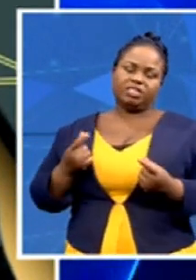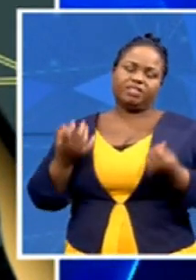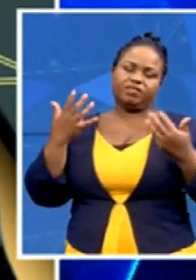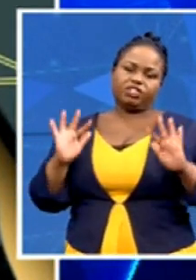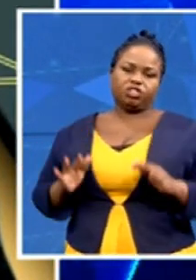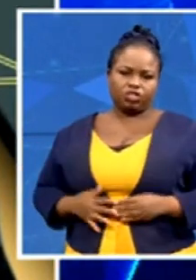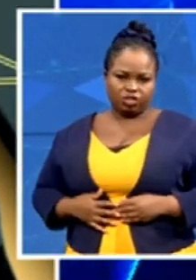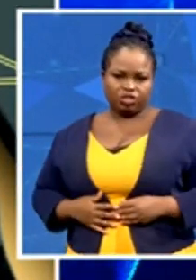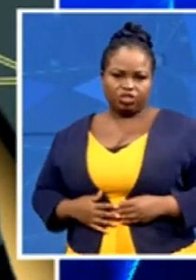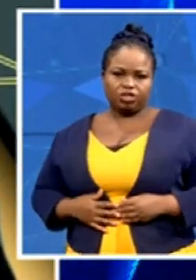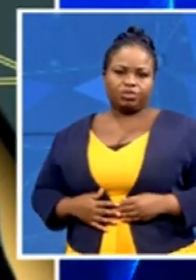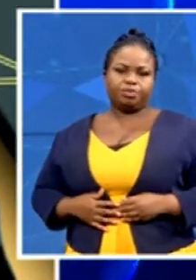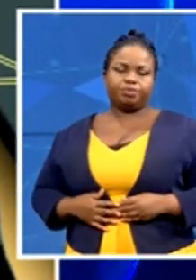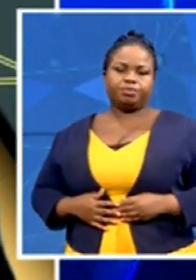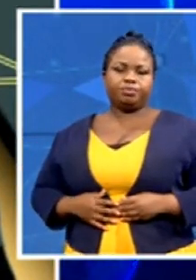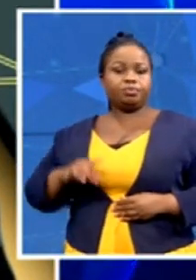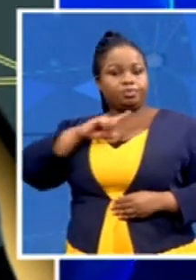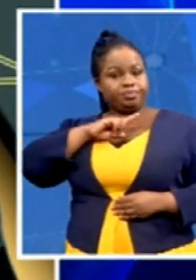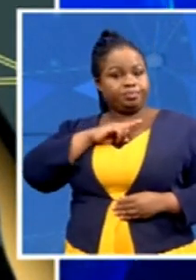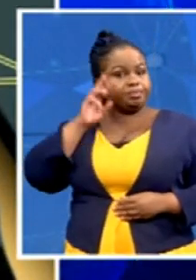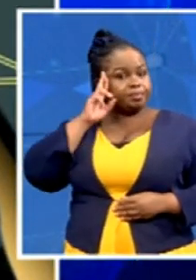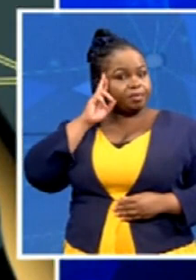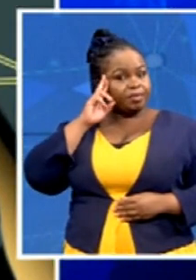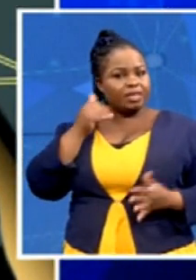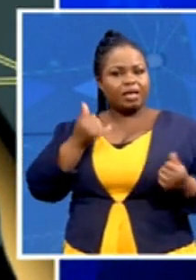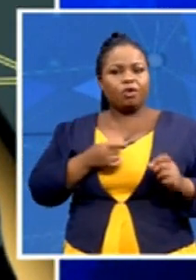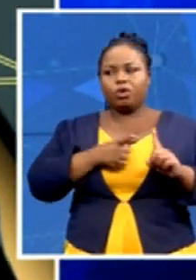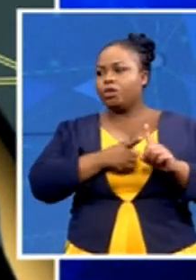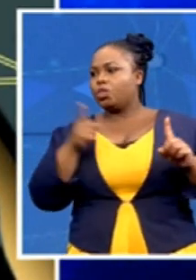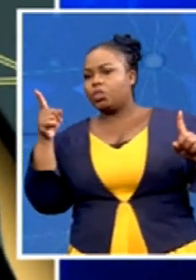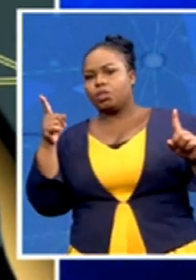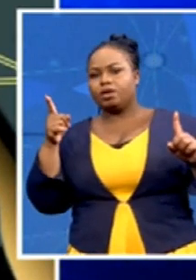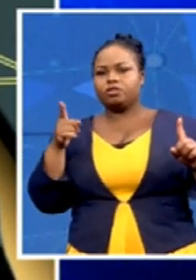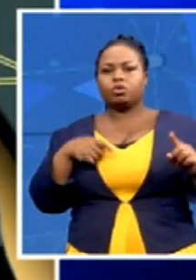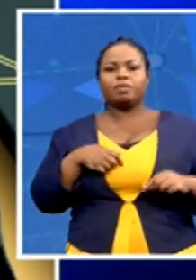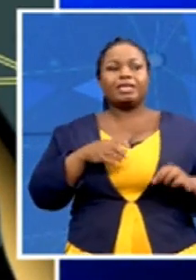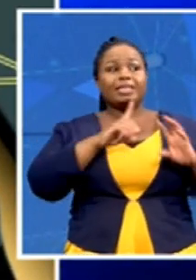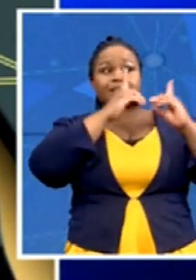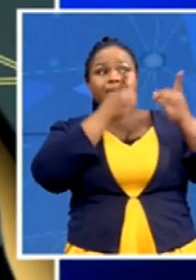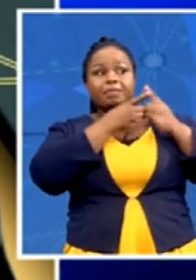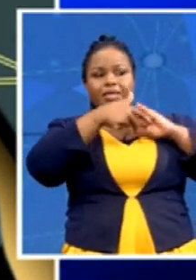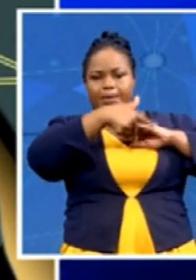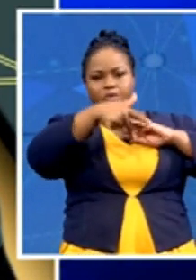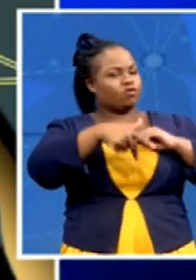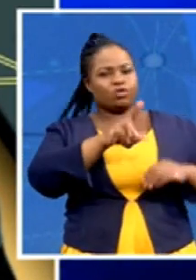must remember, deviations are not authorized by the department. They are authorized by the Department